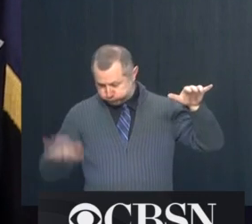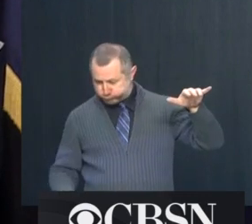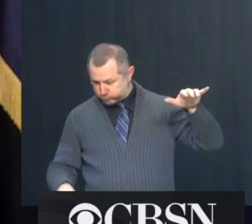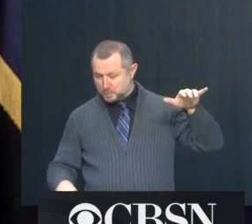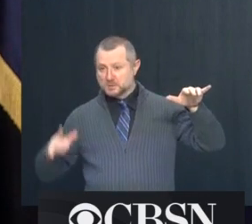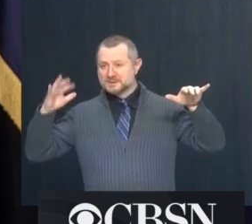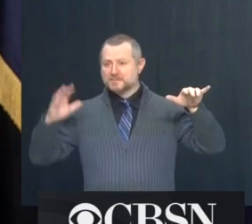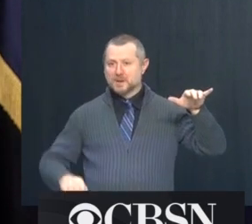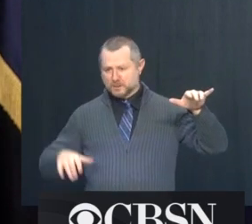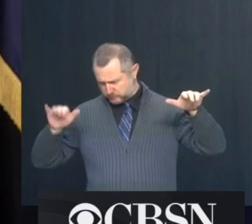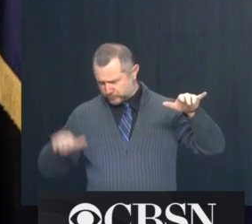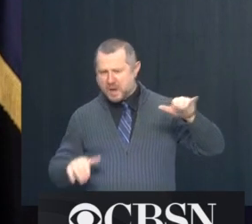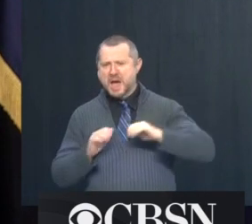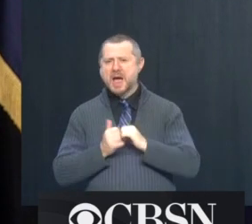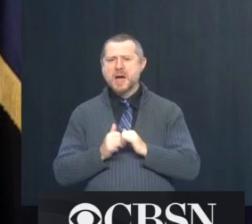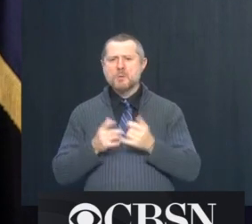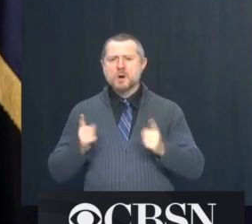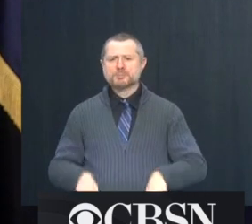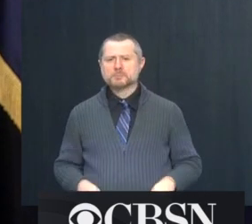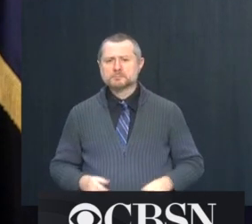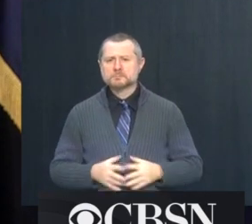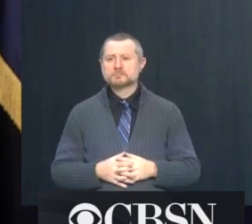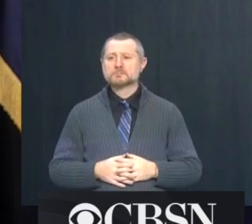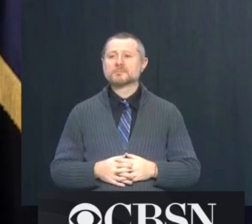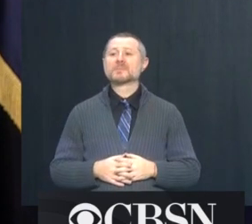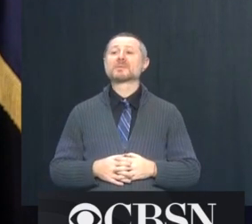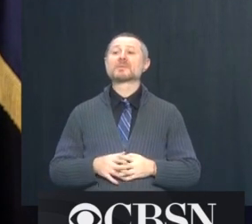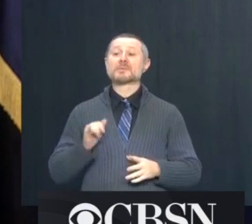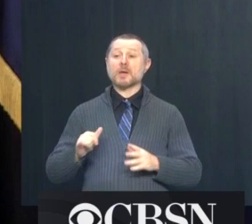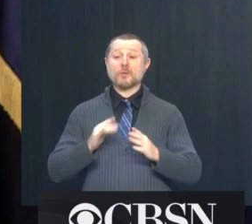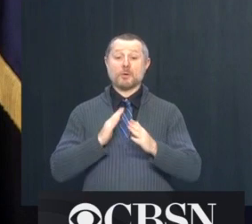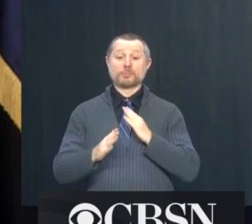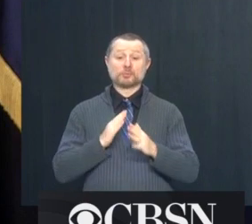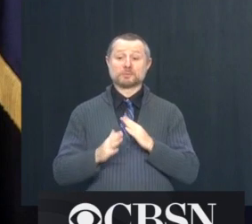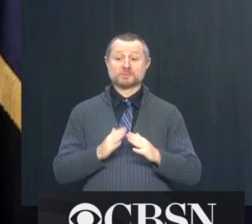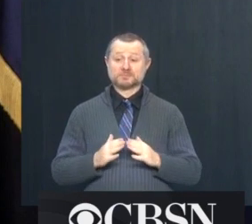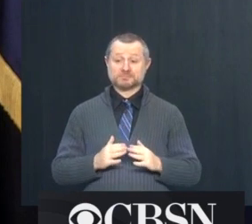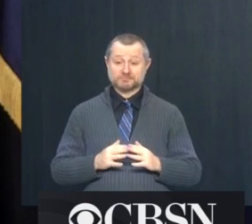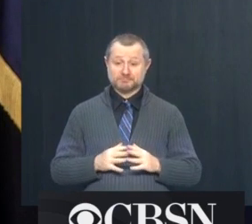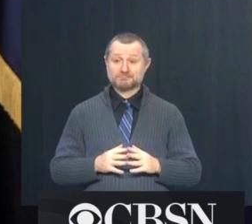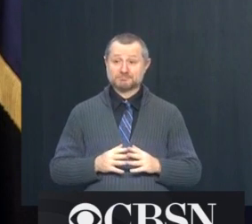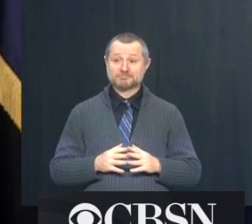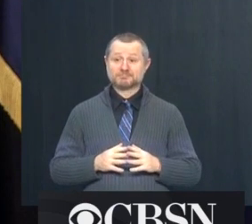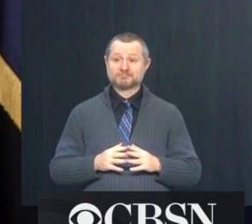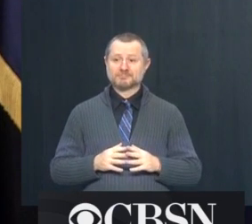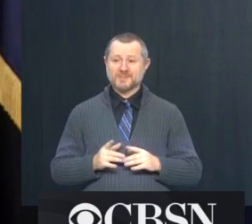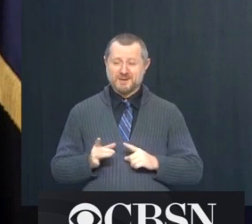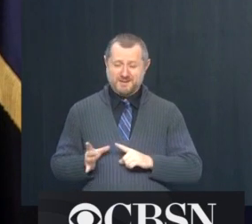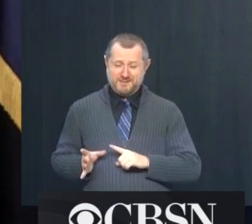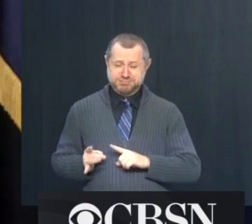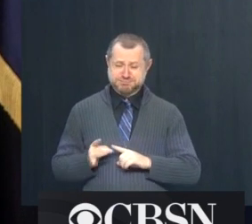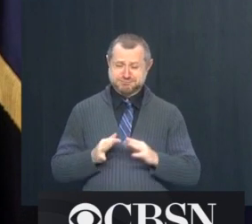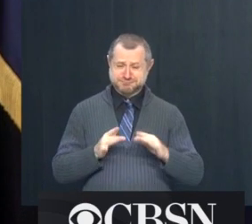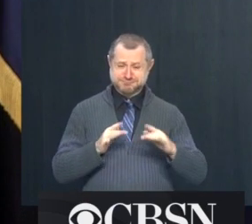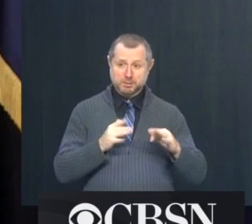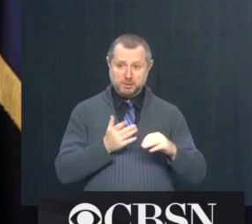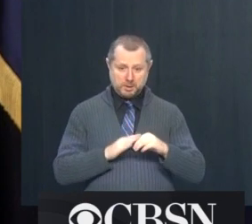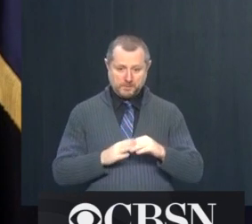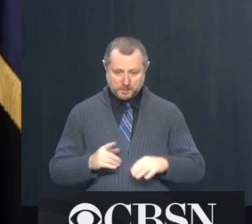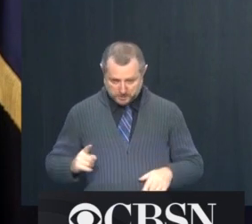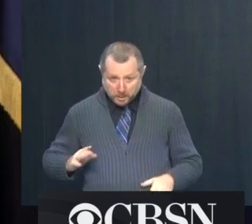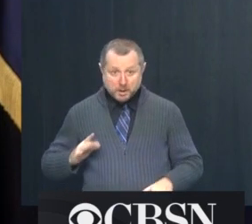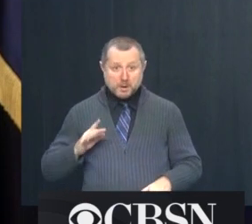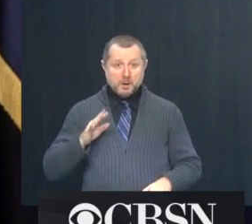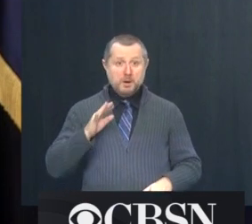happen? That community had a rate that was growing that you did